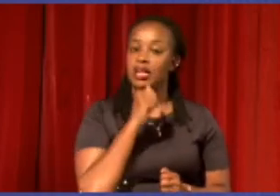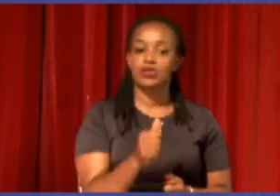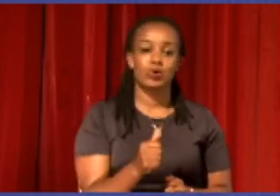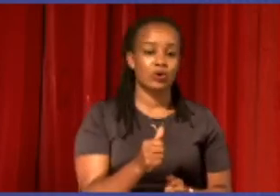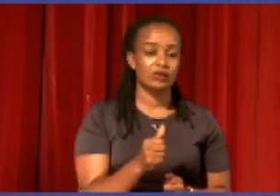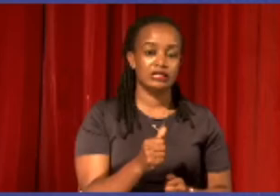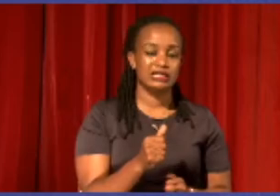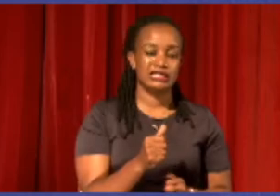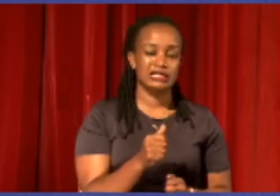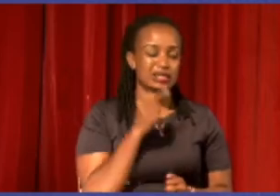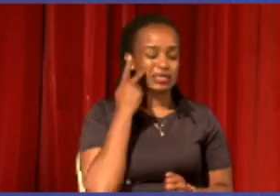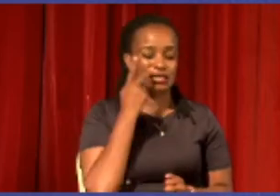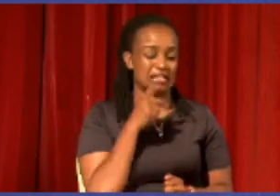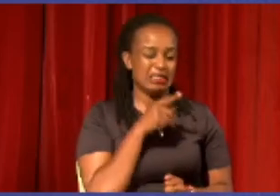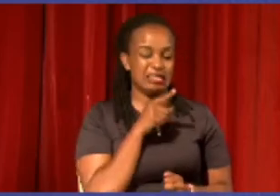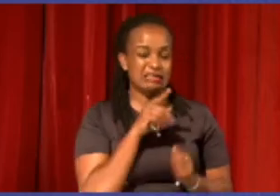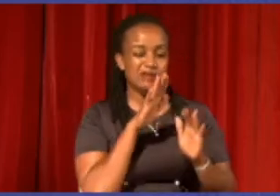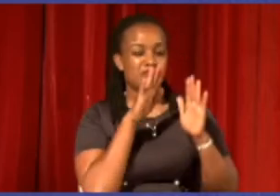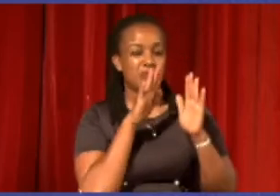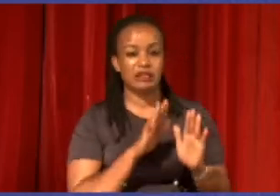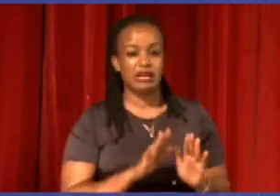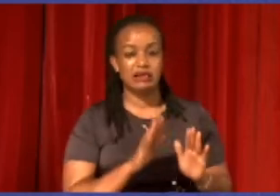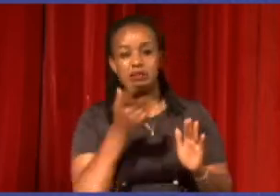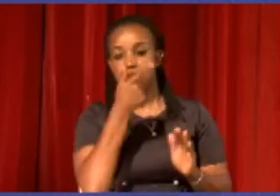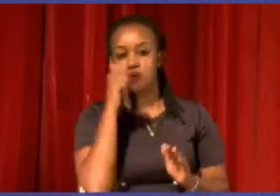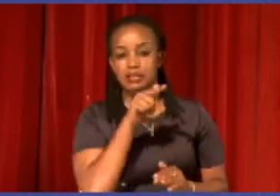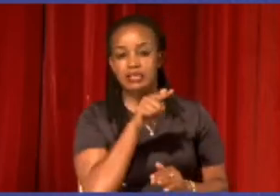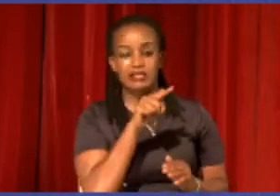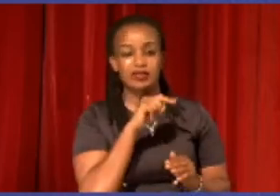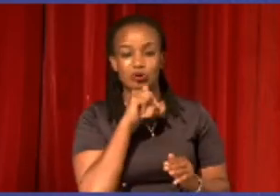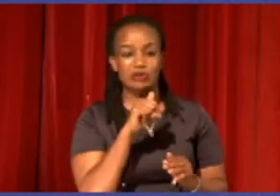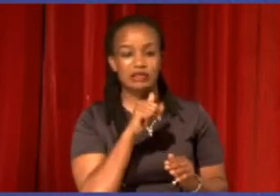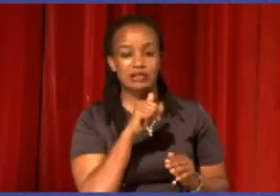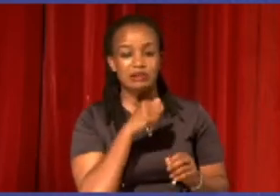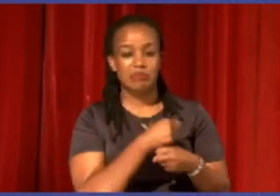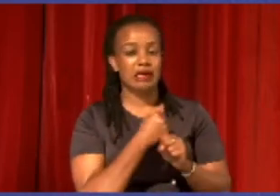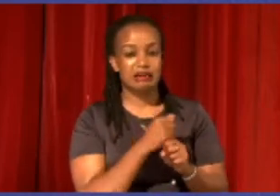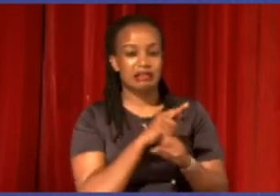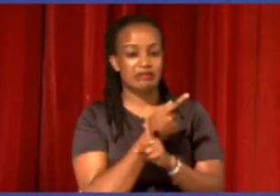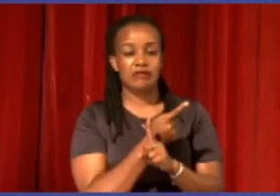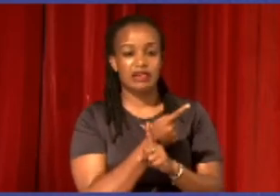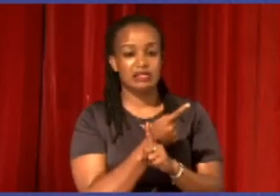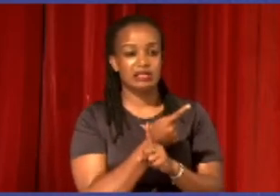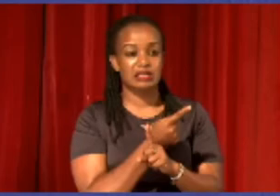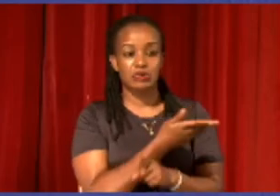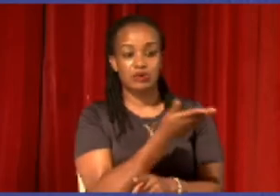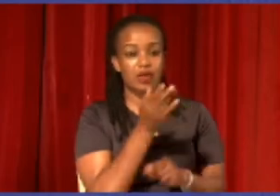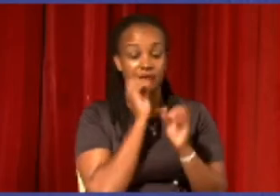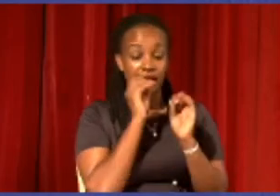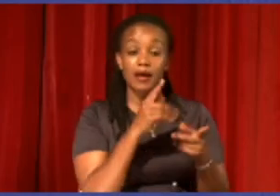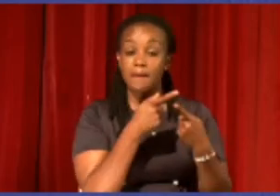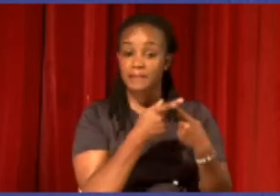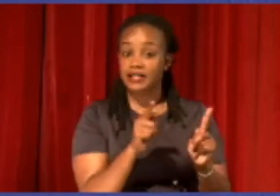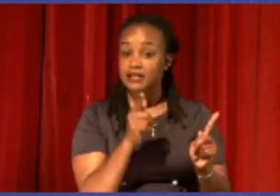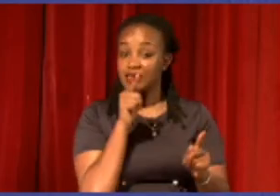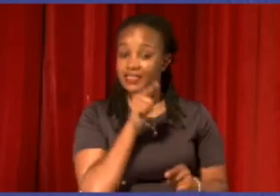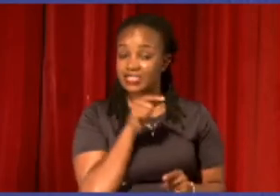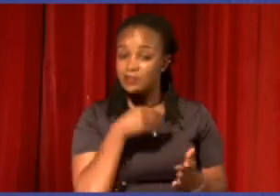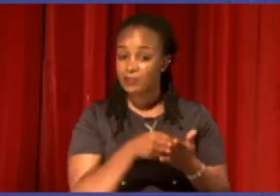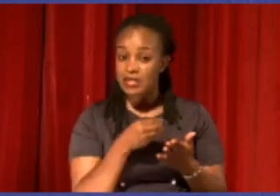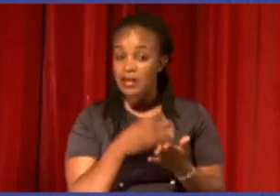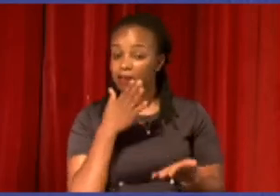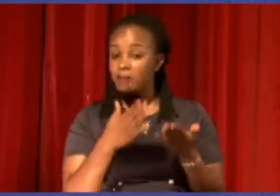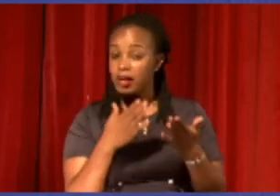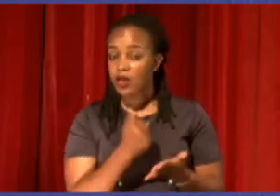Yeah. Because it wouldn't make a difference to them. Mm. But that 50,000 shillings makes a very, very big difference to someone else somewhere else. Mm. All right.